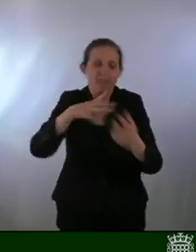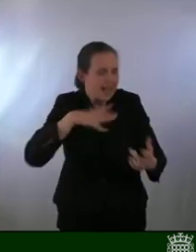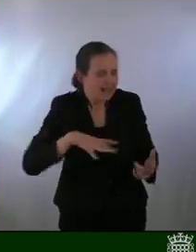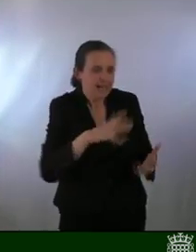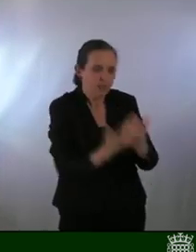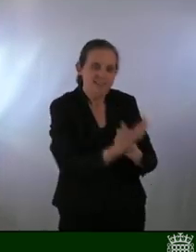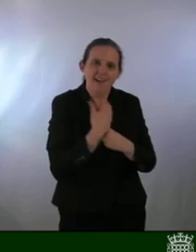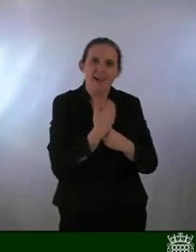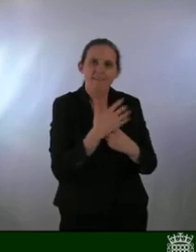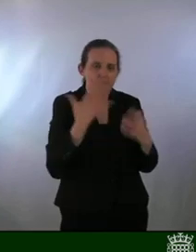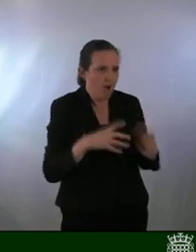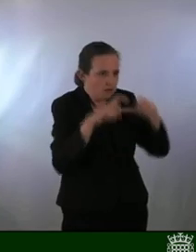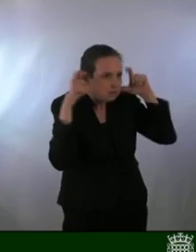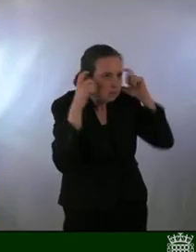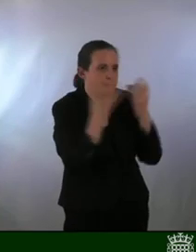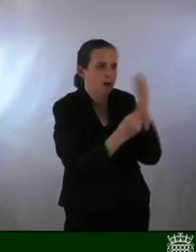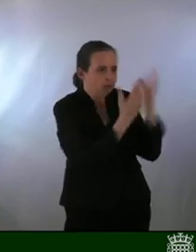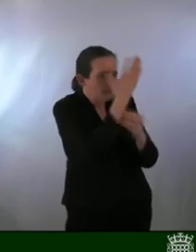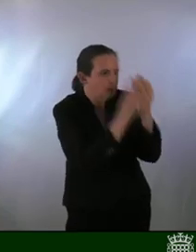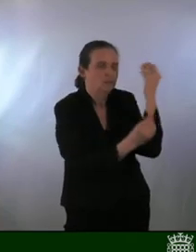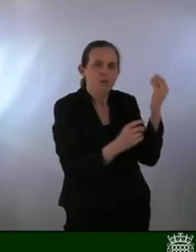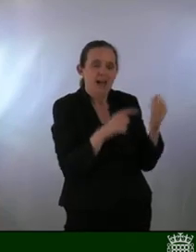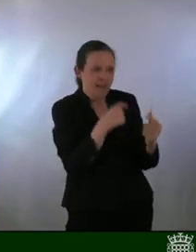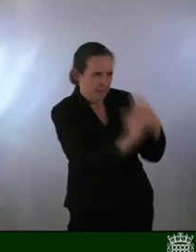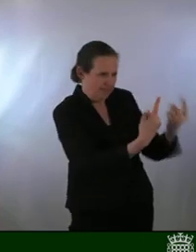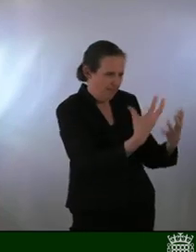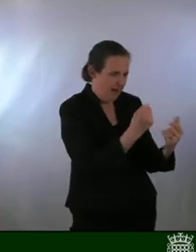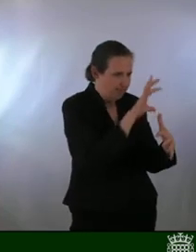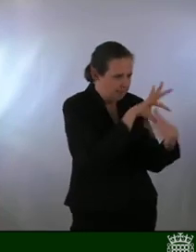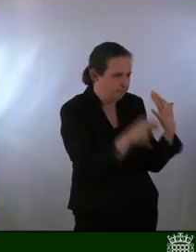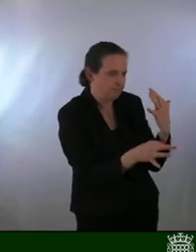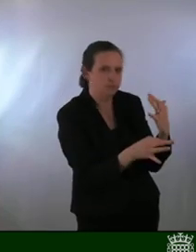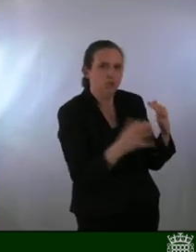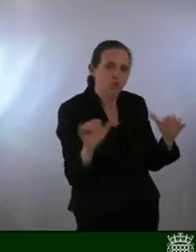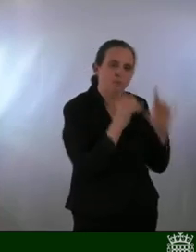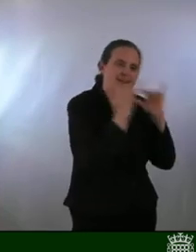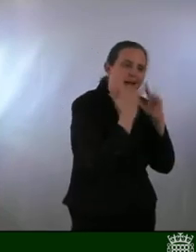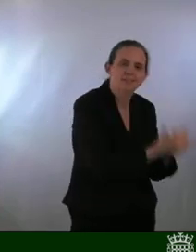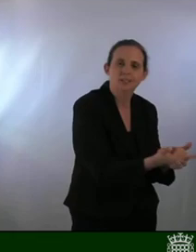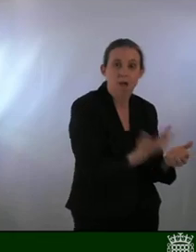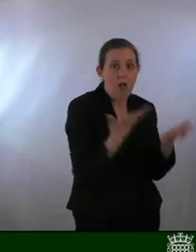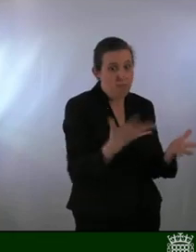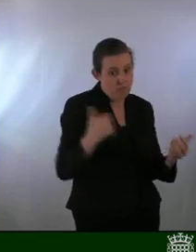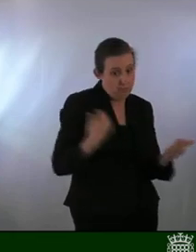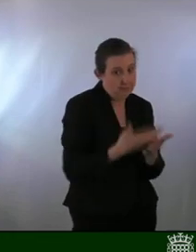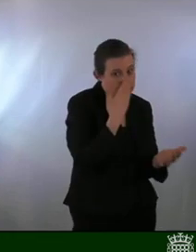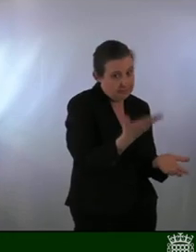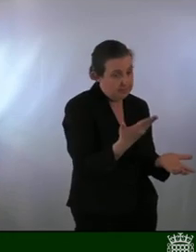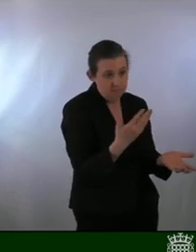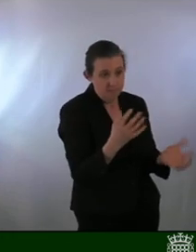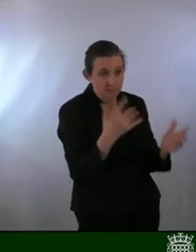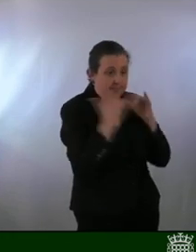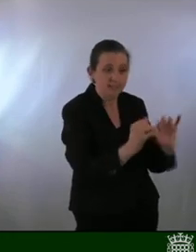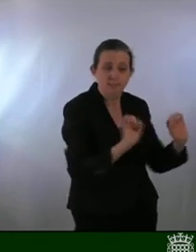safe, that they should be tested if they show symptoms of virus infection, as currently not all of them are being told that they